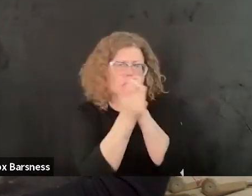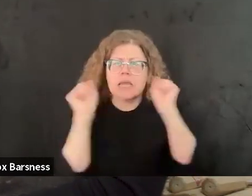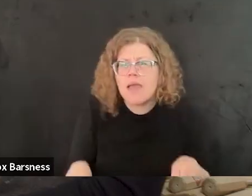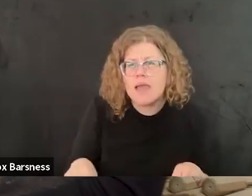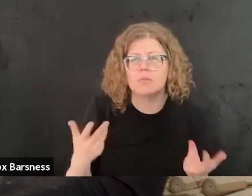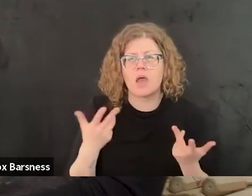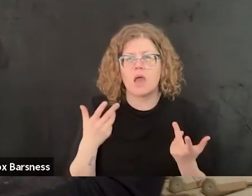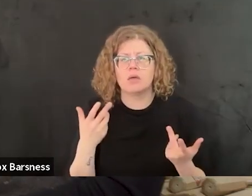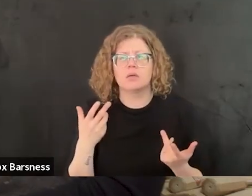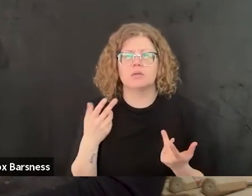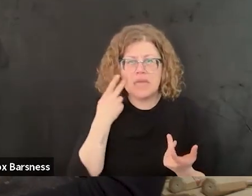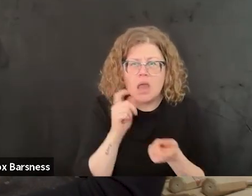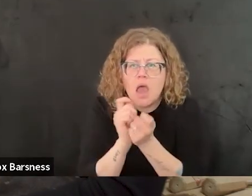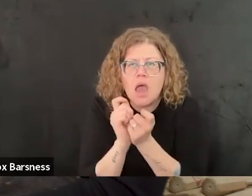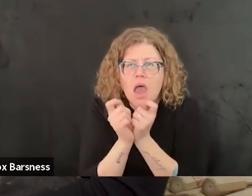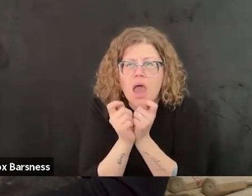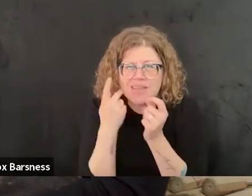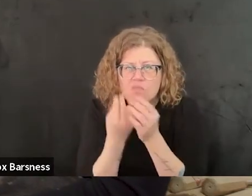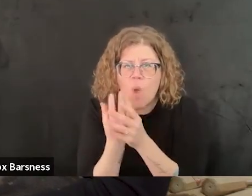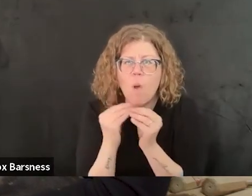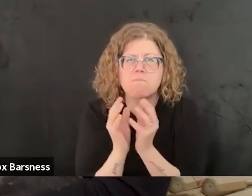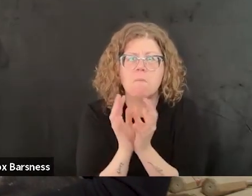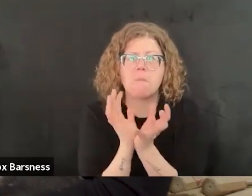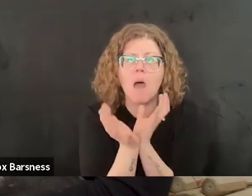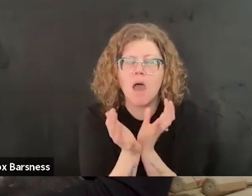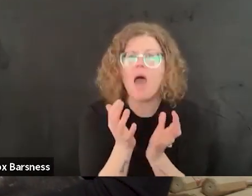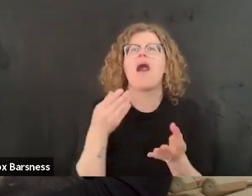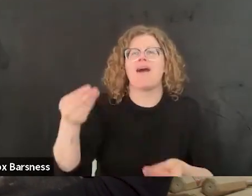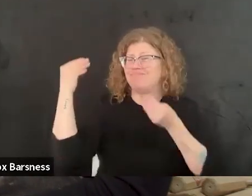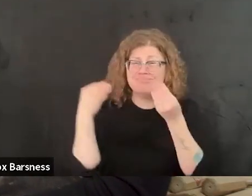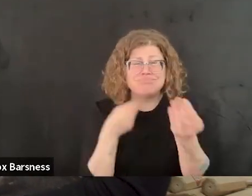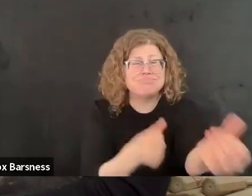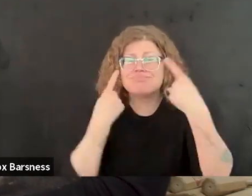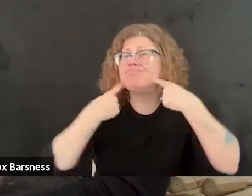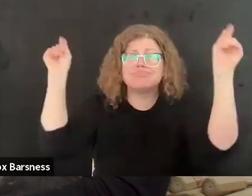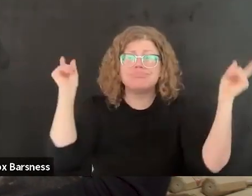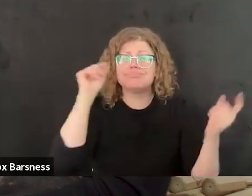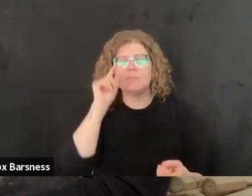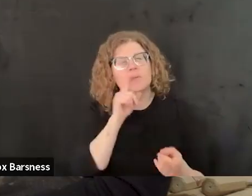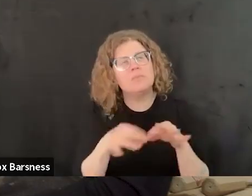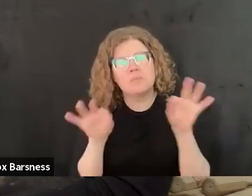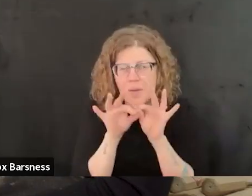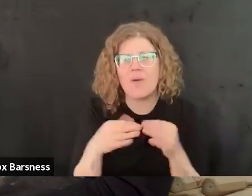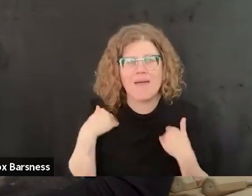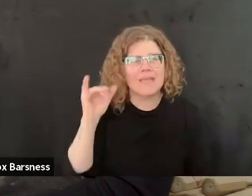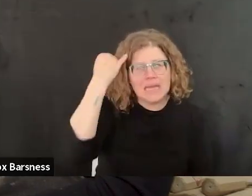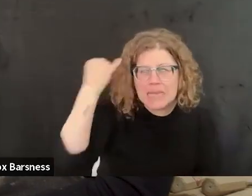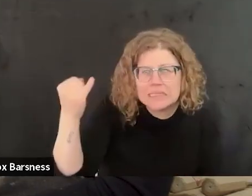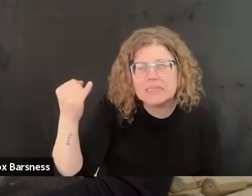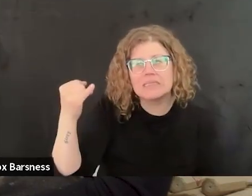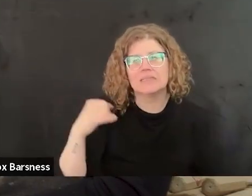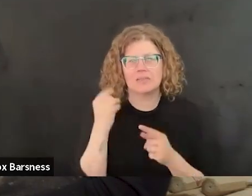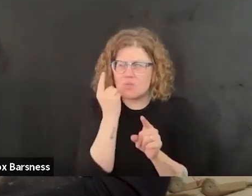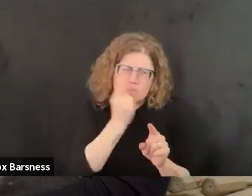doing that, it just everything start flowing, because when you find the right idea or